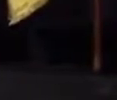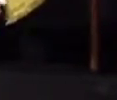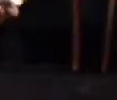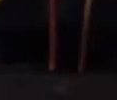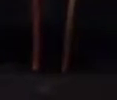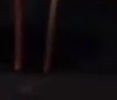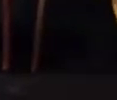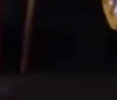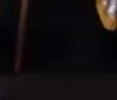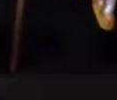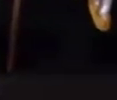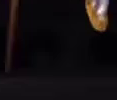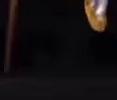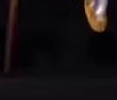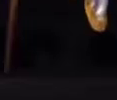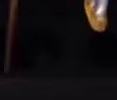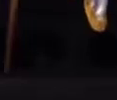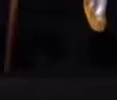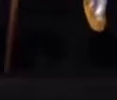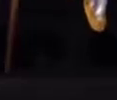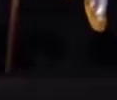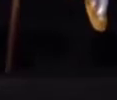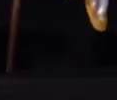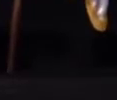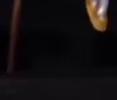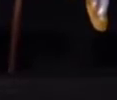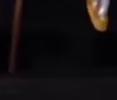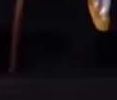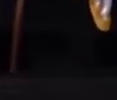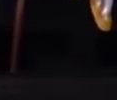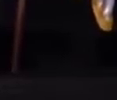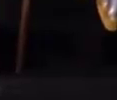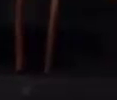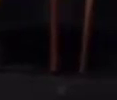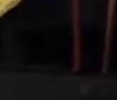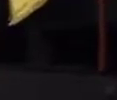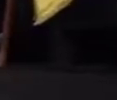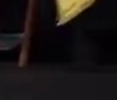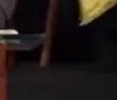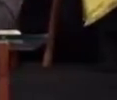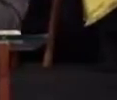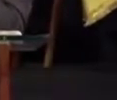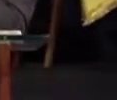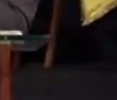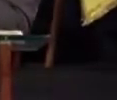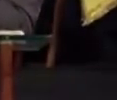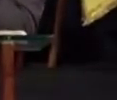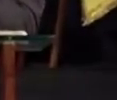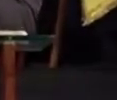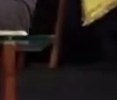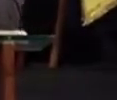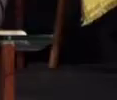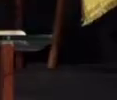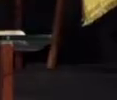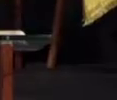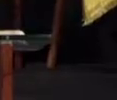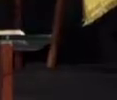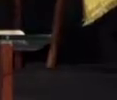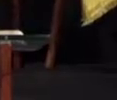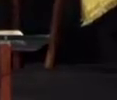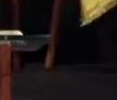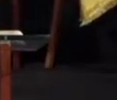the same day he began praying, God dispatched Gabriel